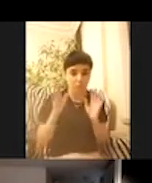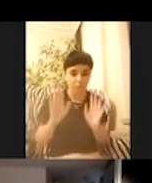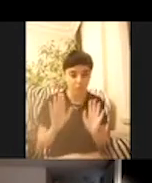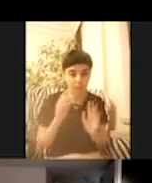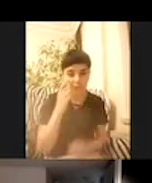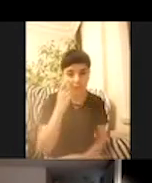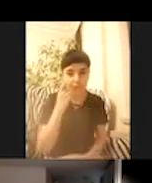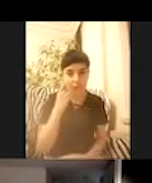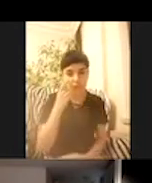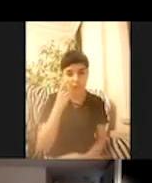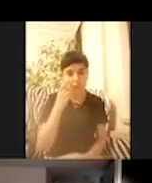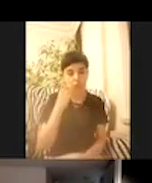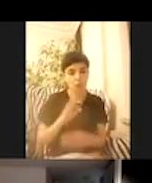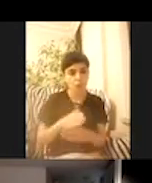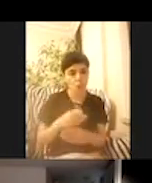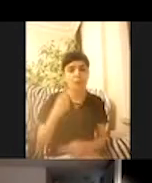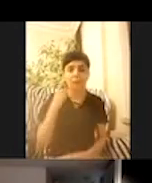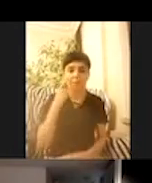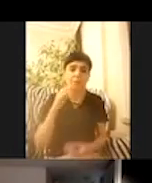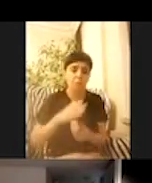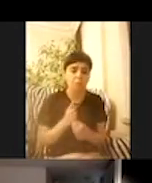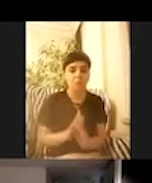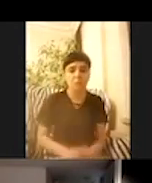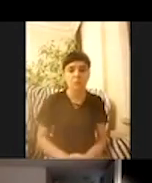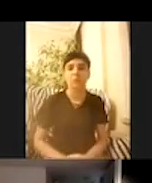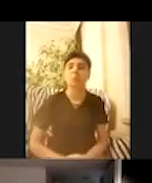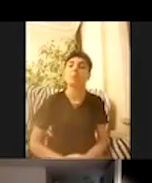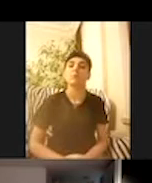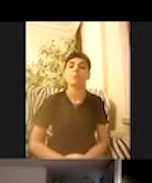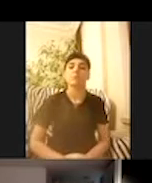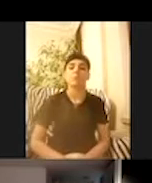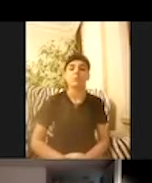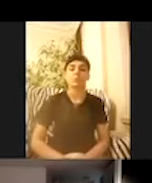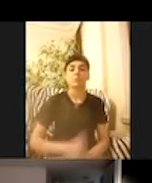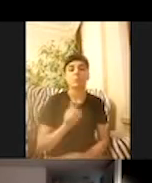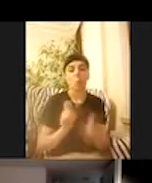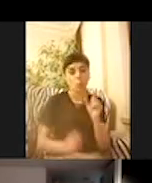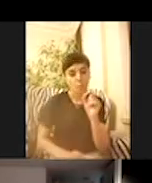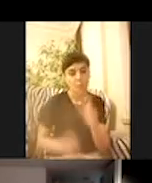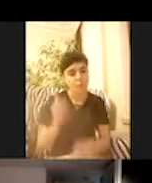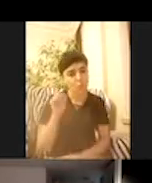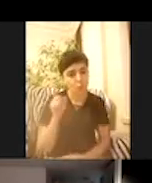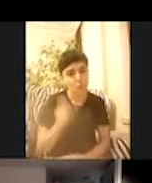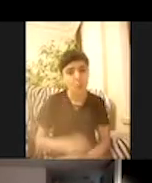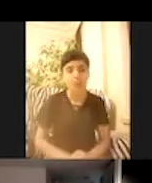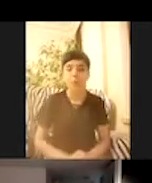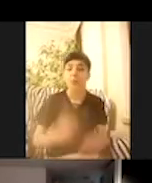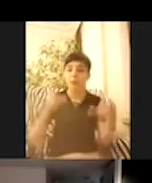off, Olympia, because we end with this picture of you, and you have many more projects that we could be sharing,